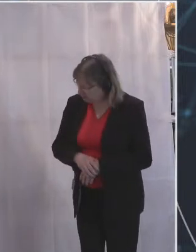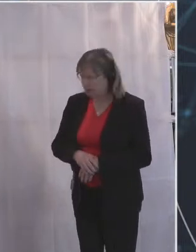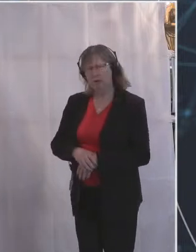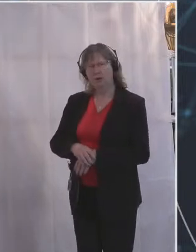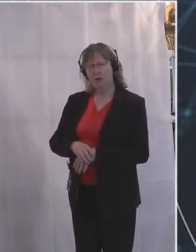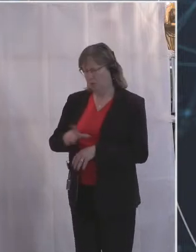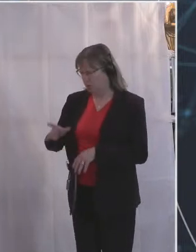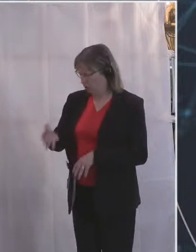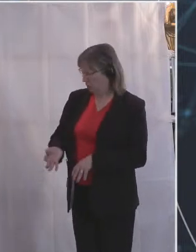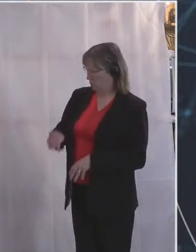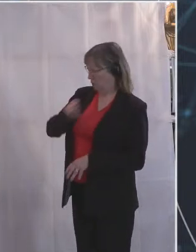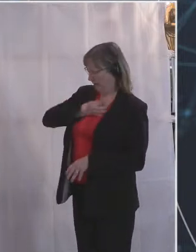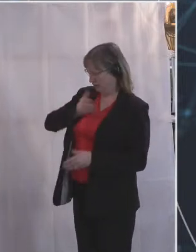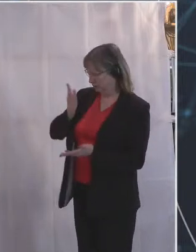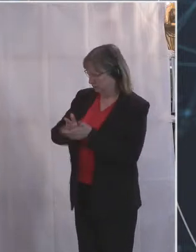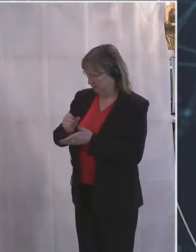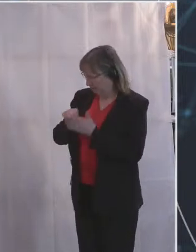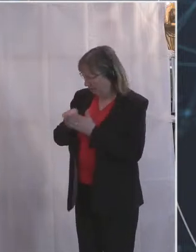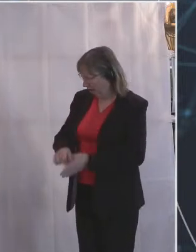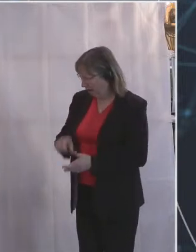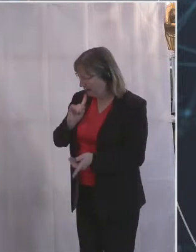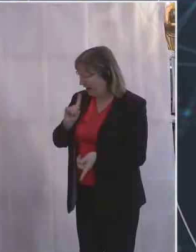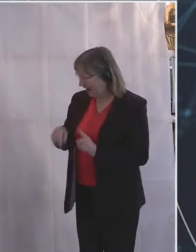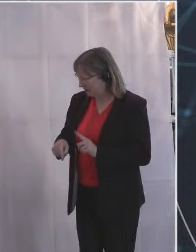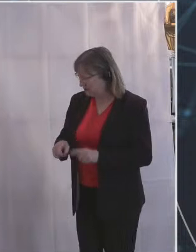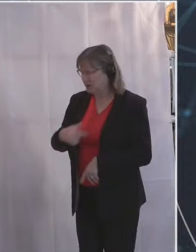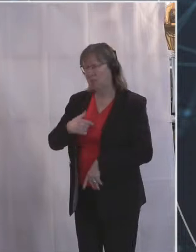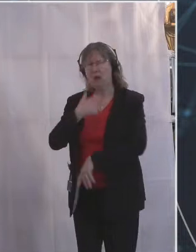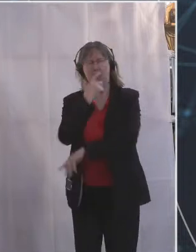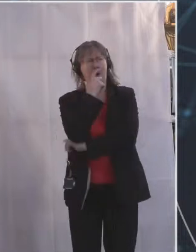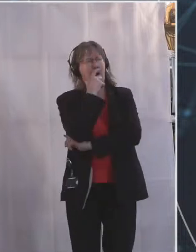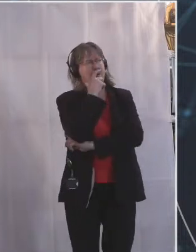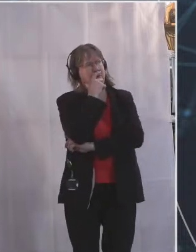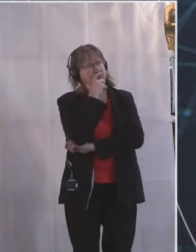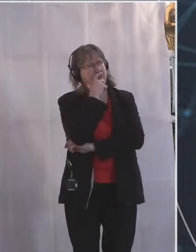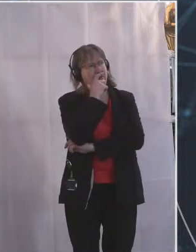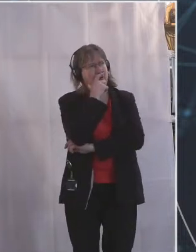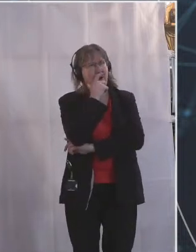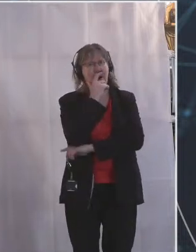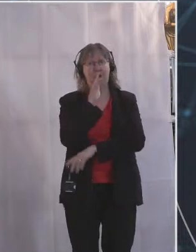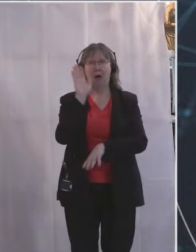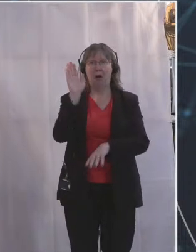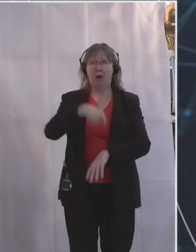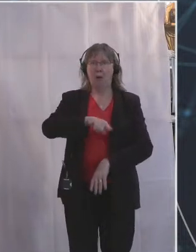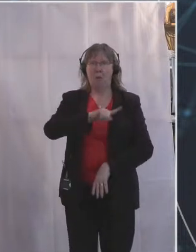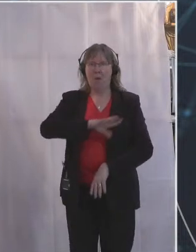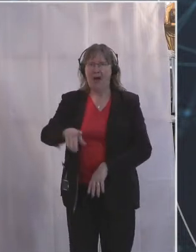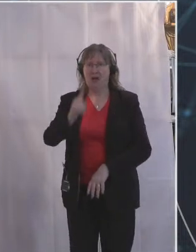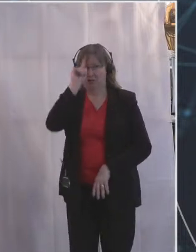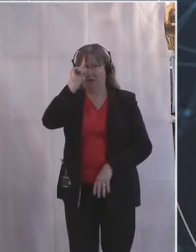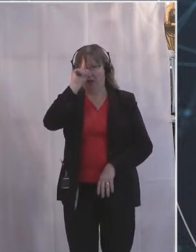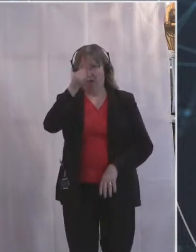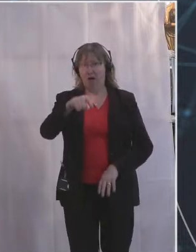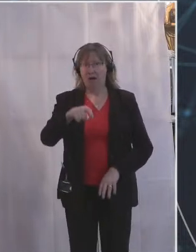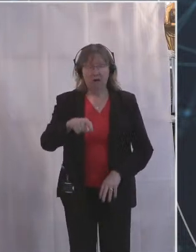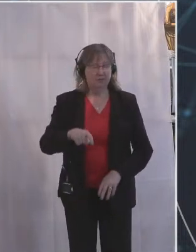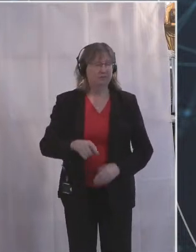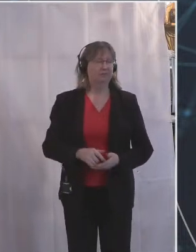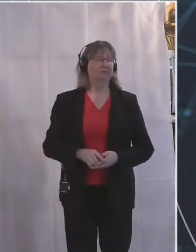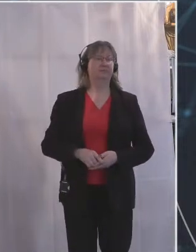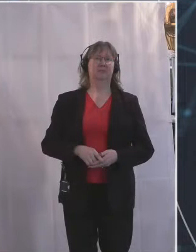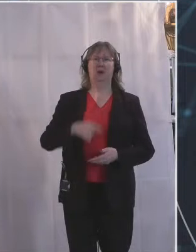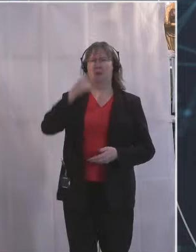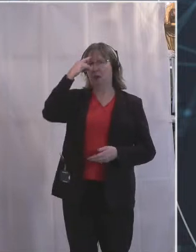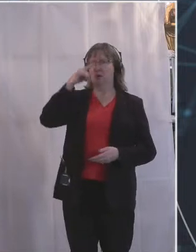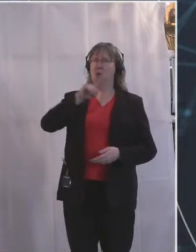actually that actually led me to have a crazy idea, and it was